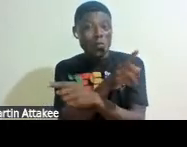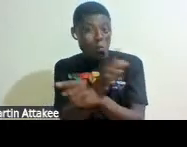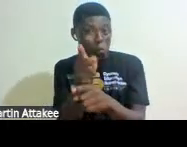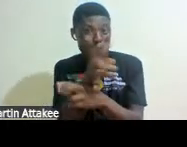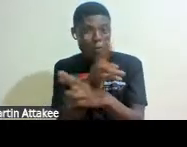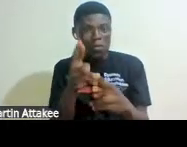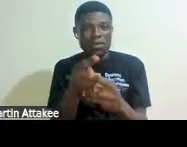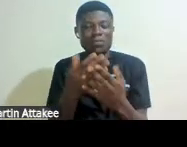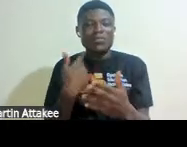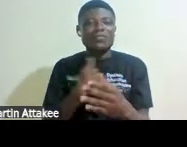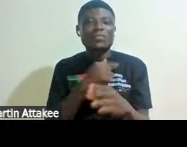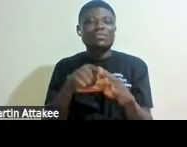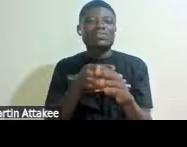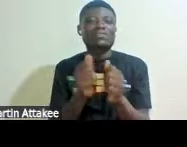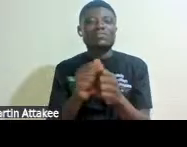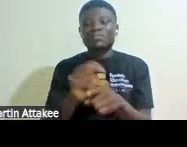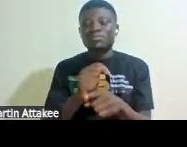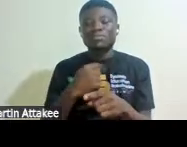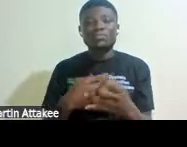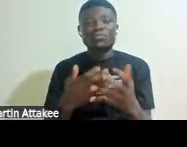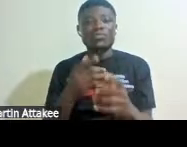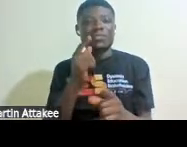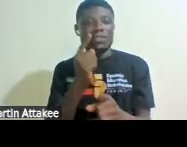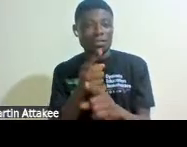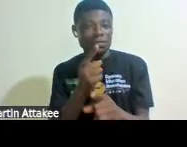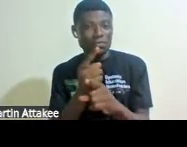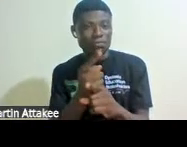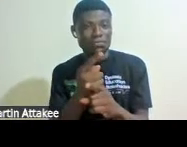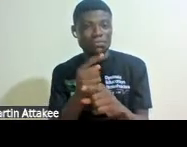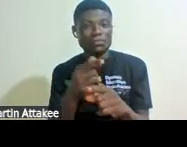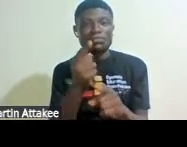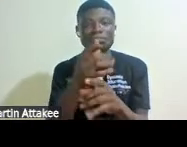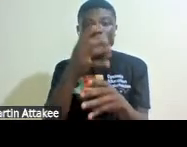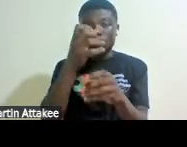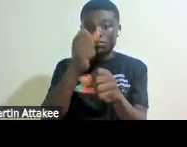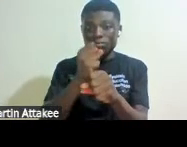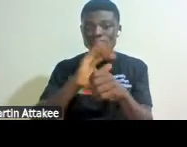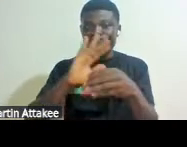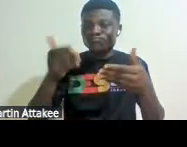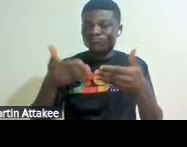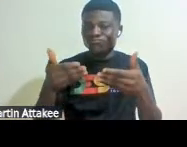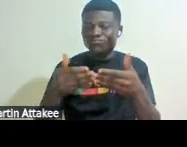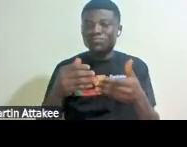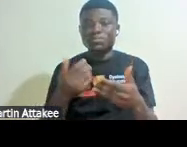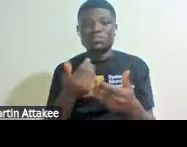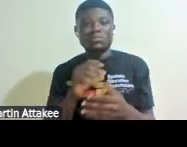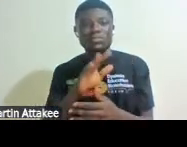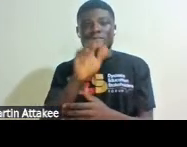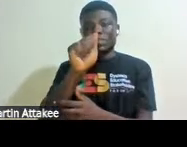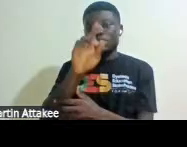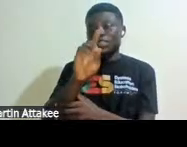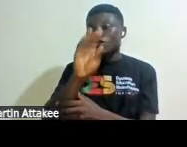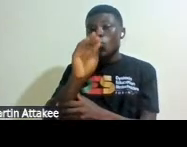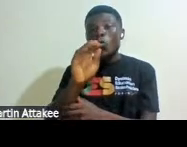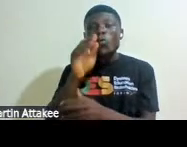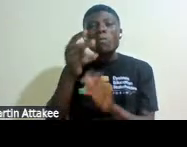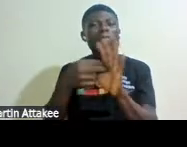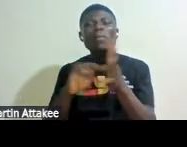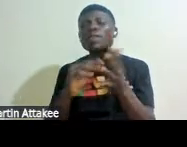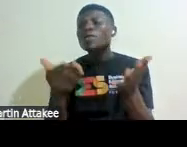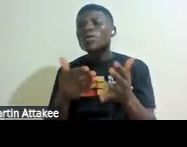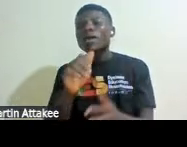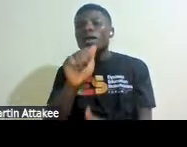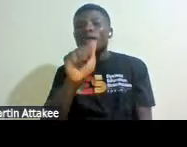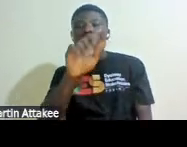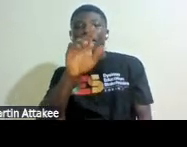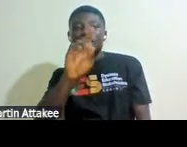before we start, I want to just give a brief introduction of Africa Dyslexia Organisation.